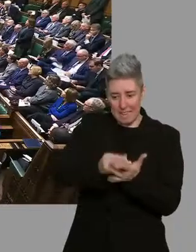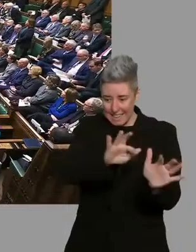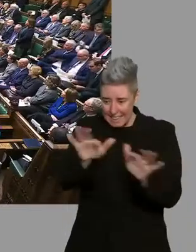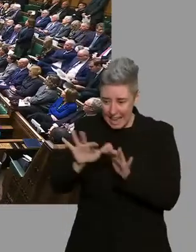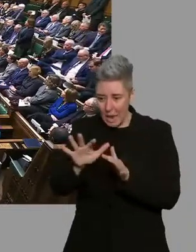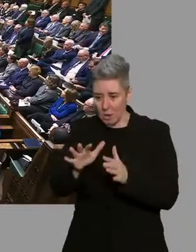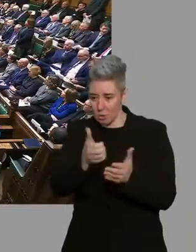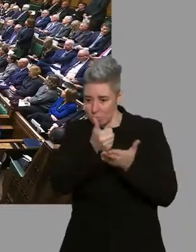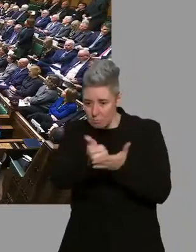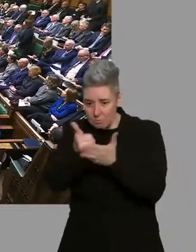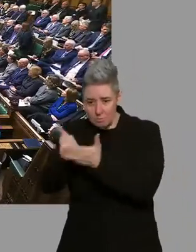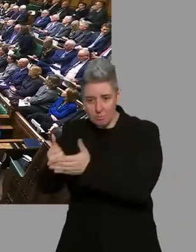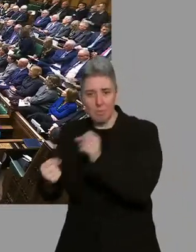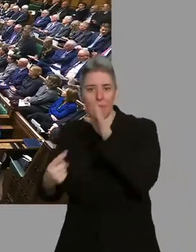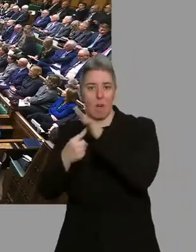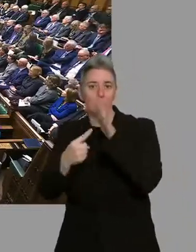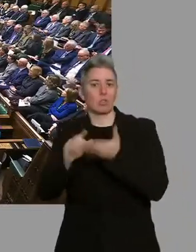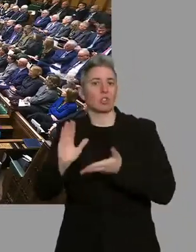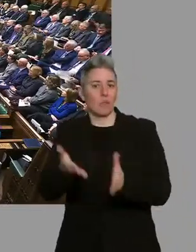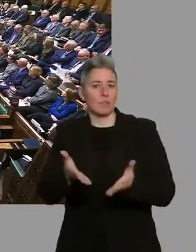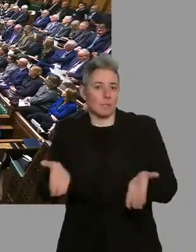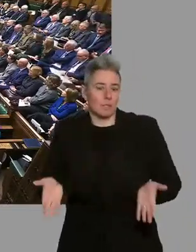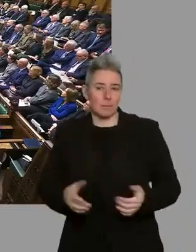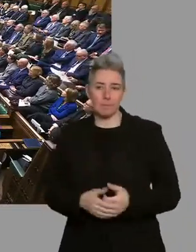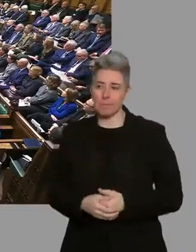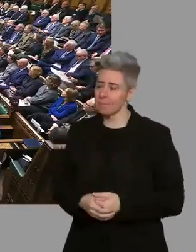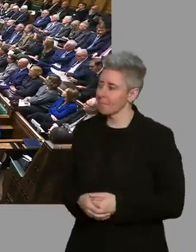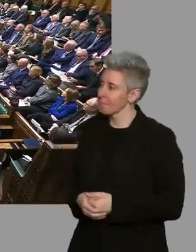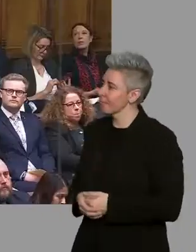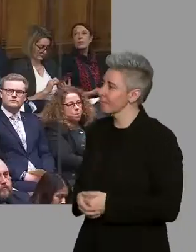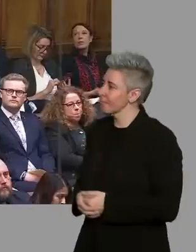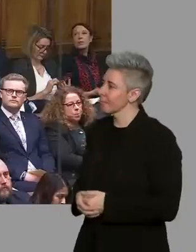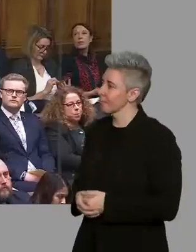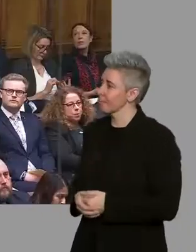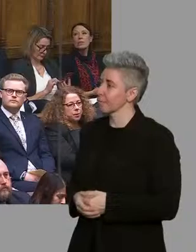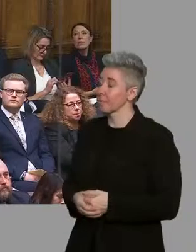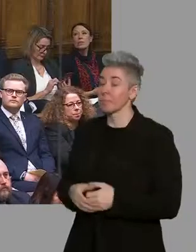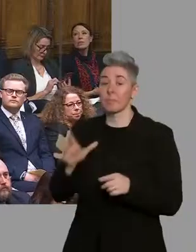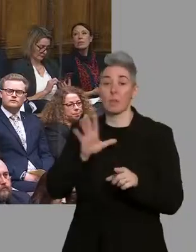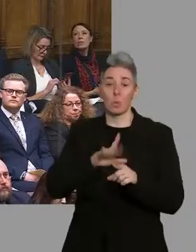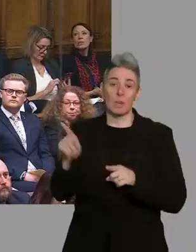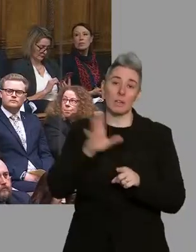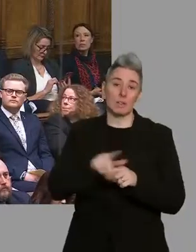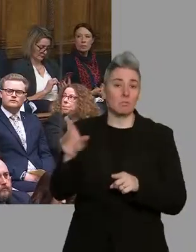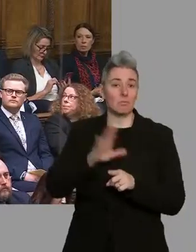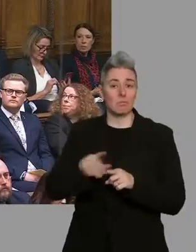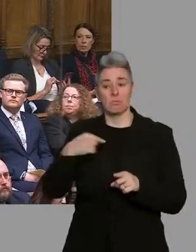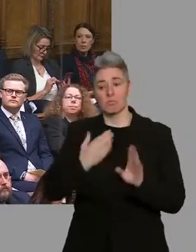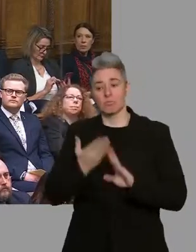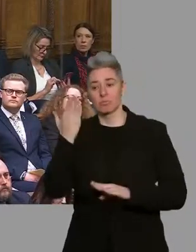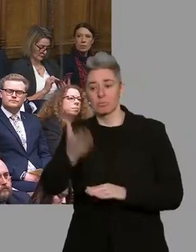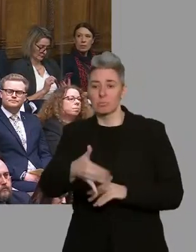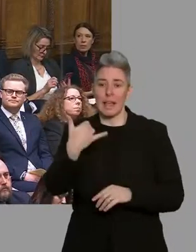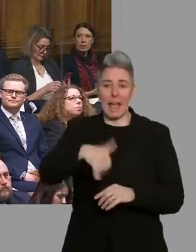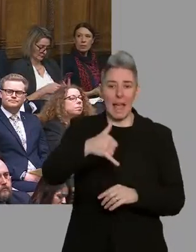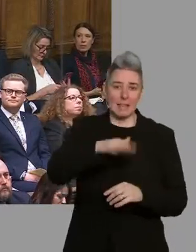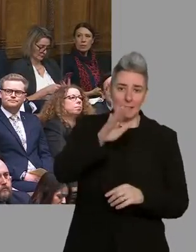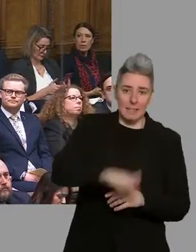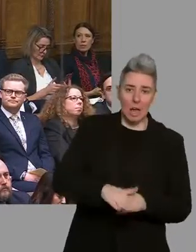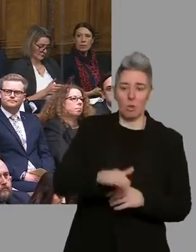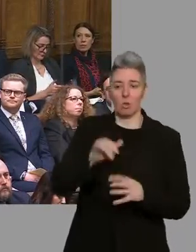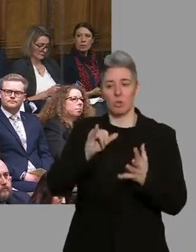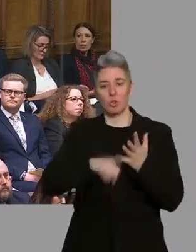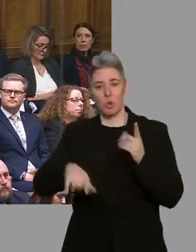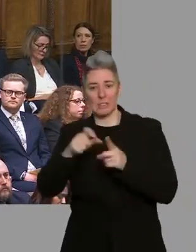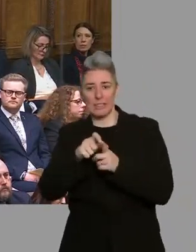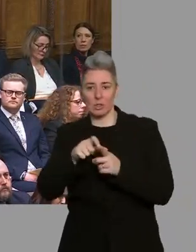Mr. Speaker, every week I visit constituents in my Hackney South and Shoreditch constituency living in the most appalling, overcrowded social housing,